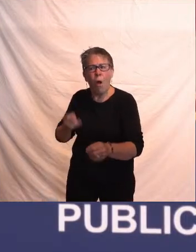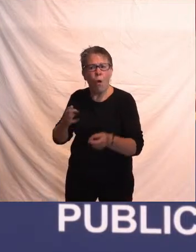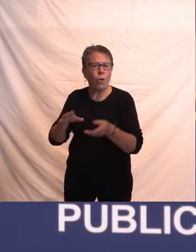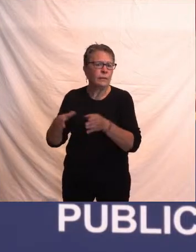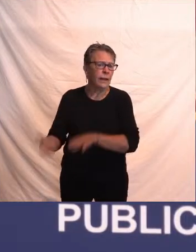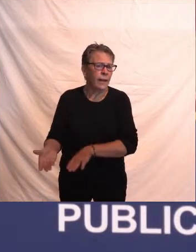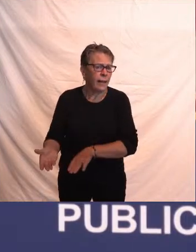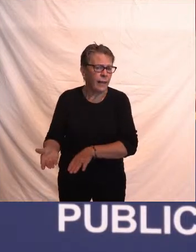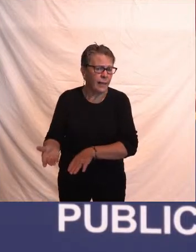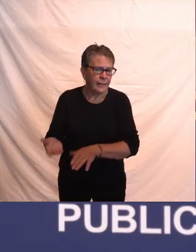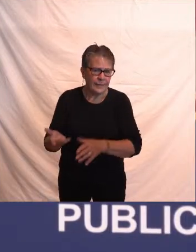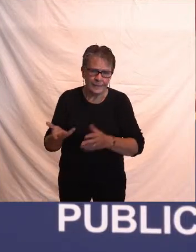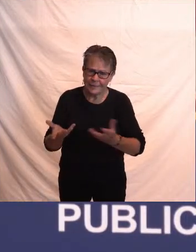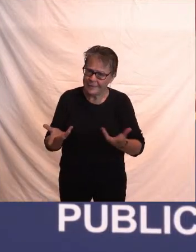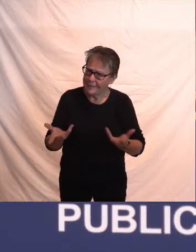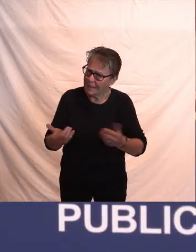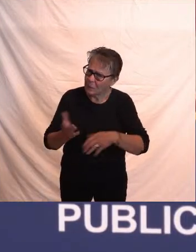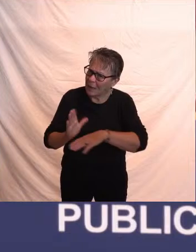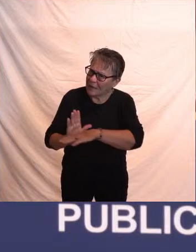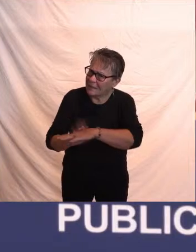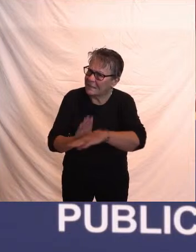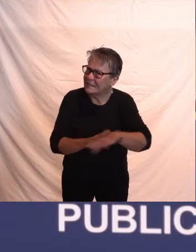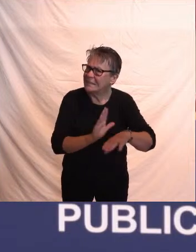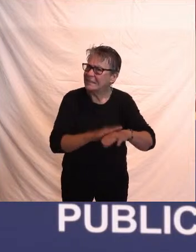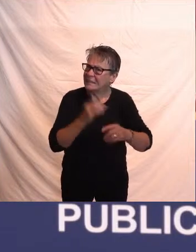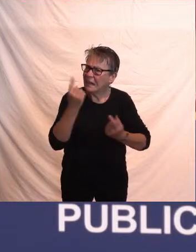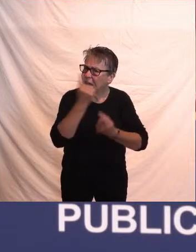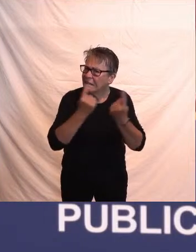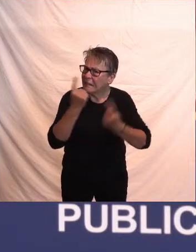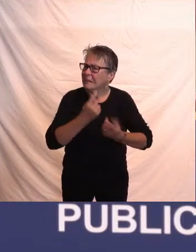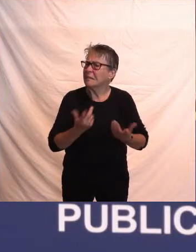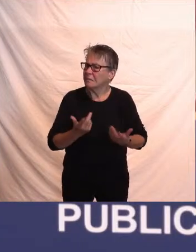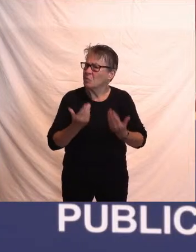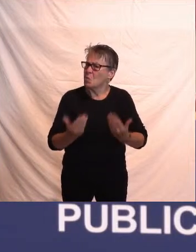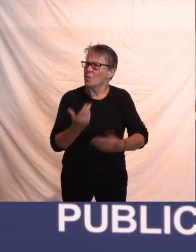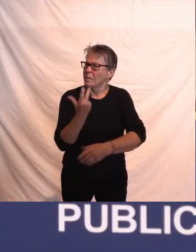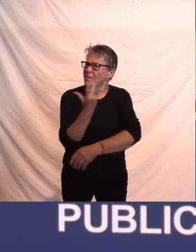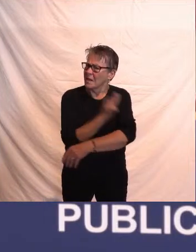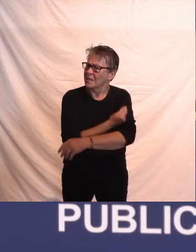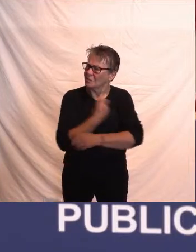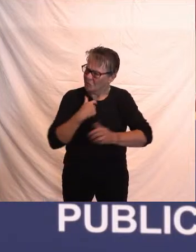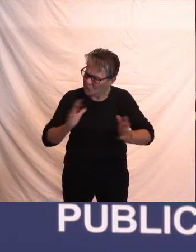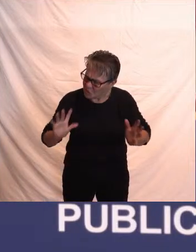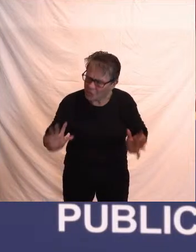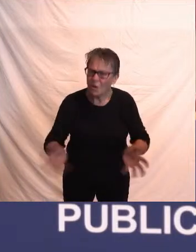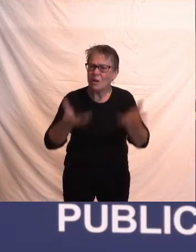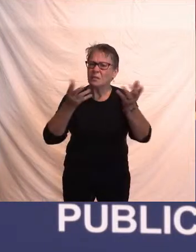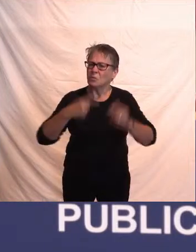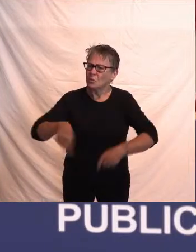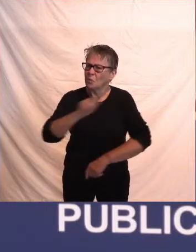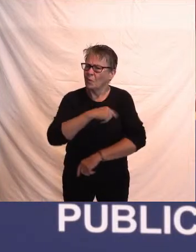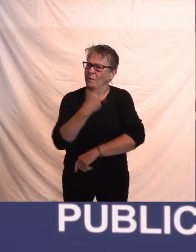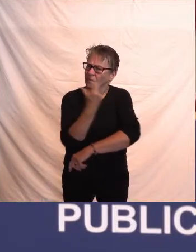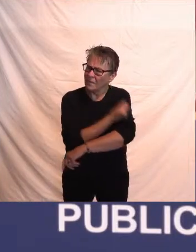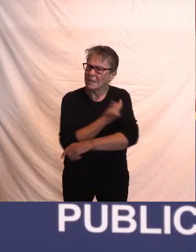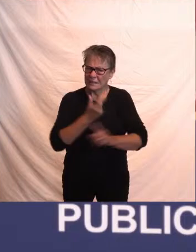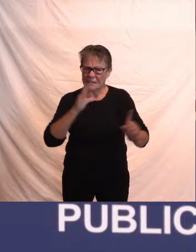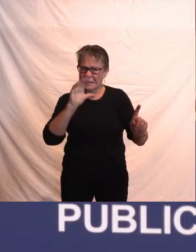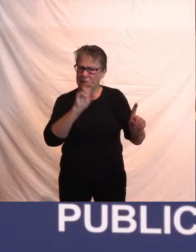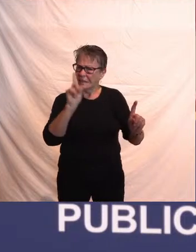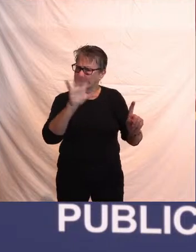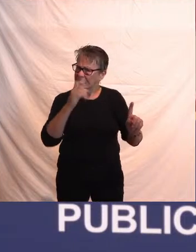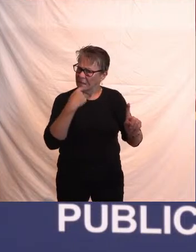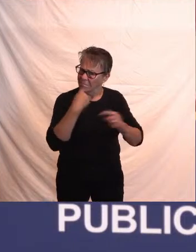COVID-19. Despite recommendations for vaccination, uptake of COVID-19 vaccination